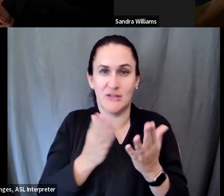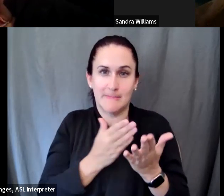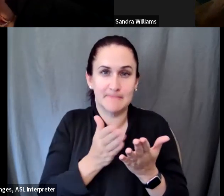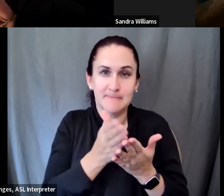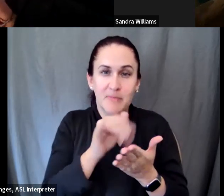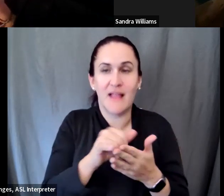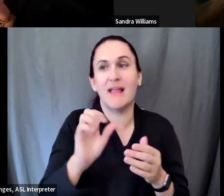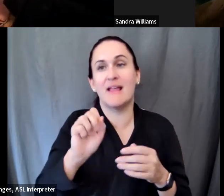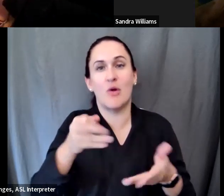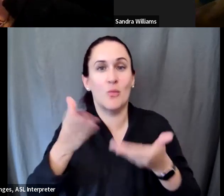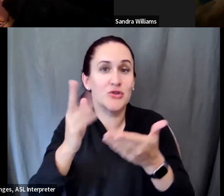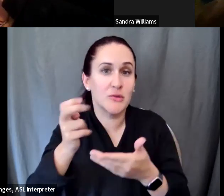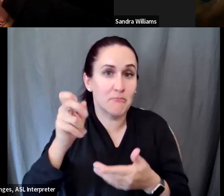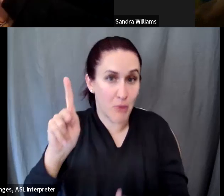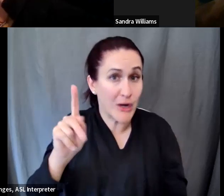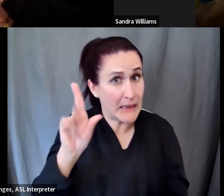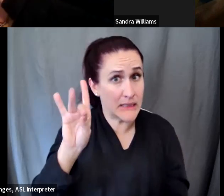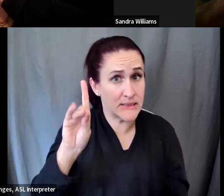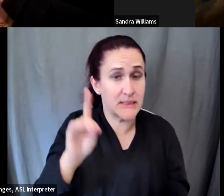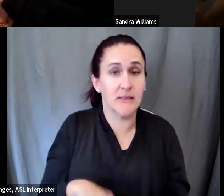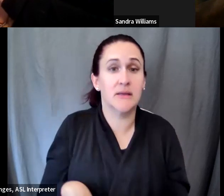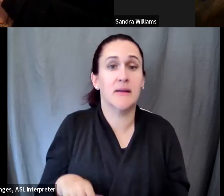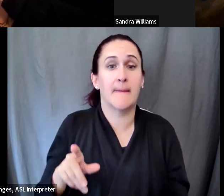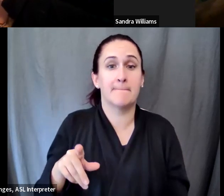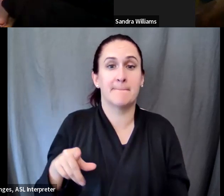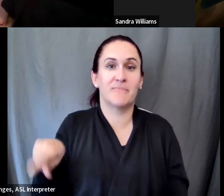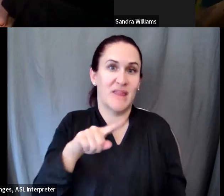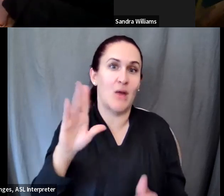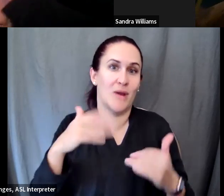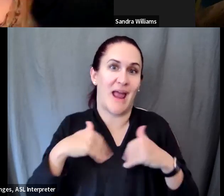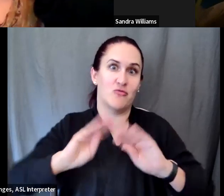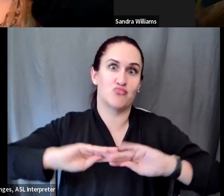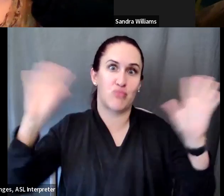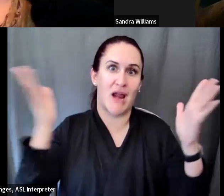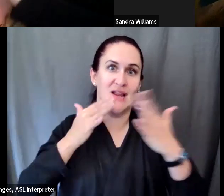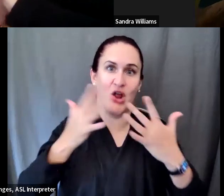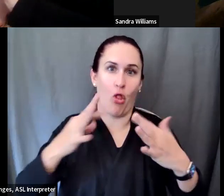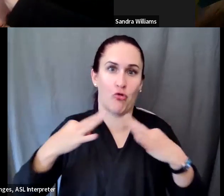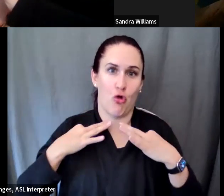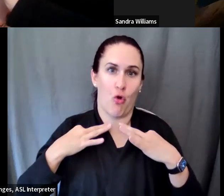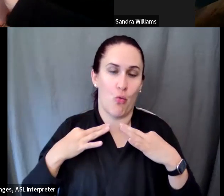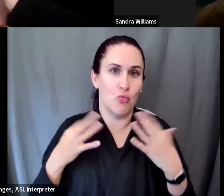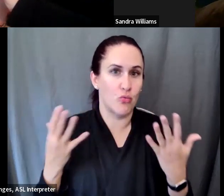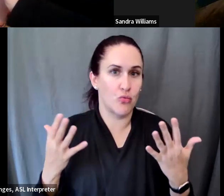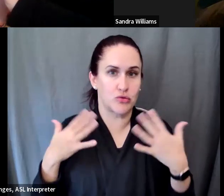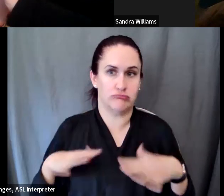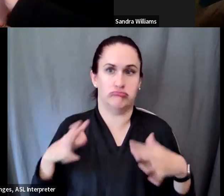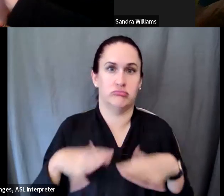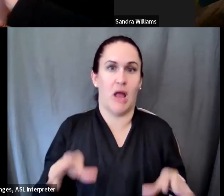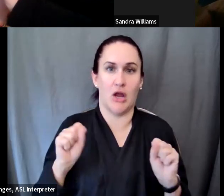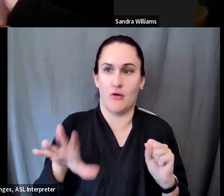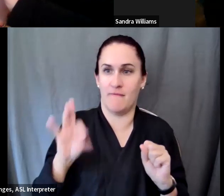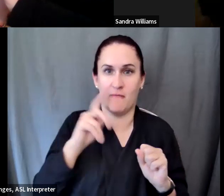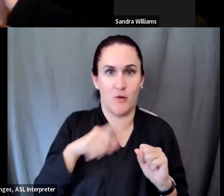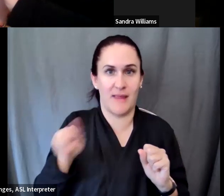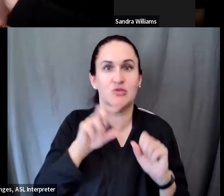to the park, and I did, they'd wear the brightest clothes I could find for them so that